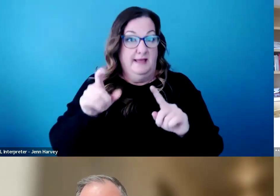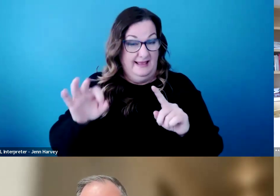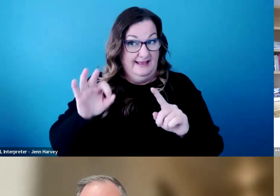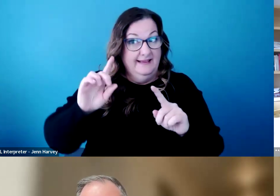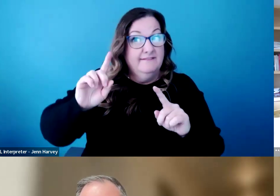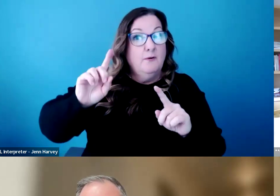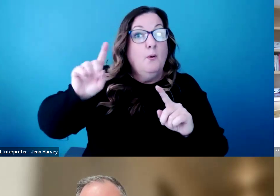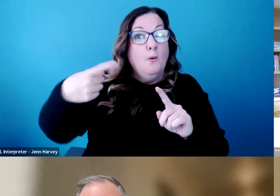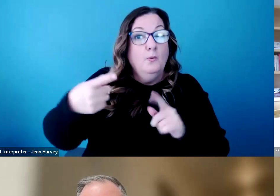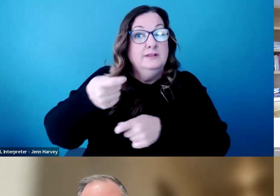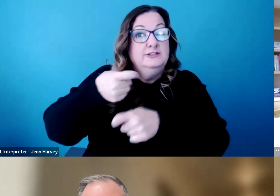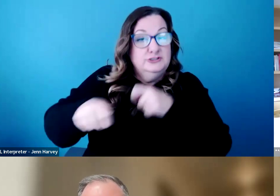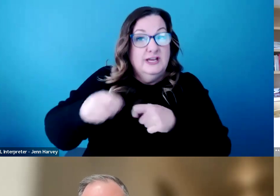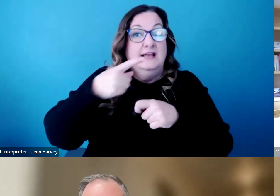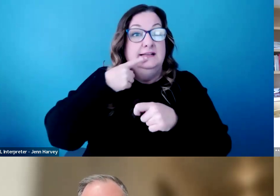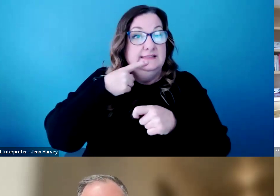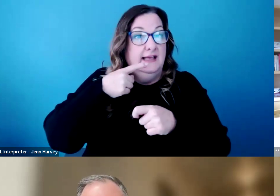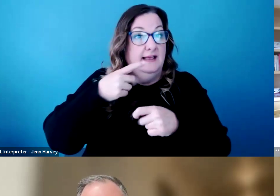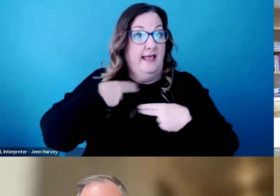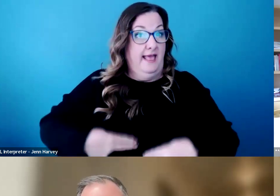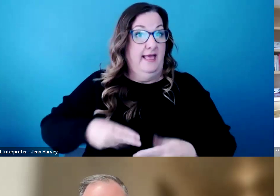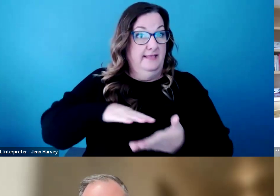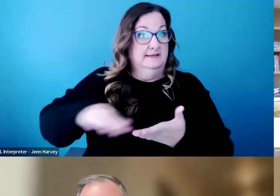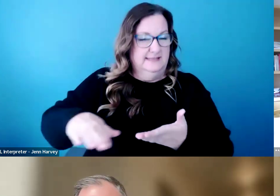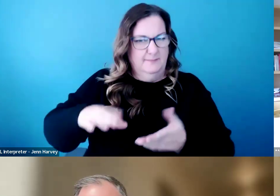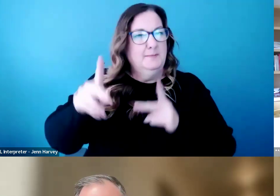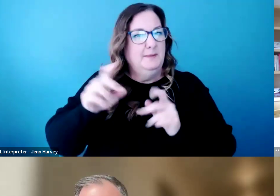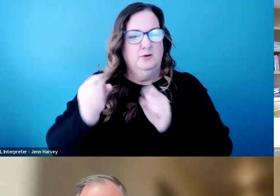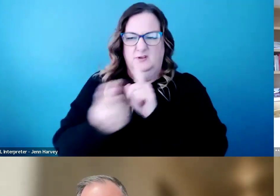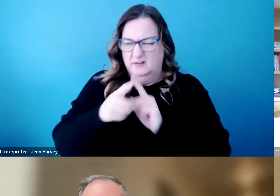still have concern that then people with disabilities could be questioned about why they're wearing a mask, which